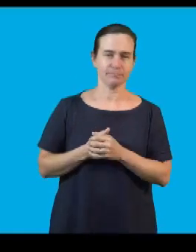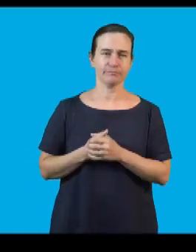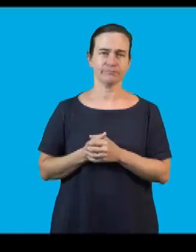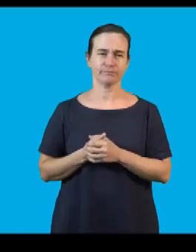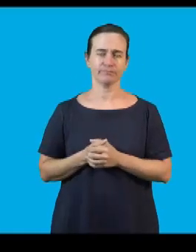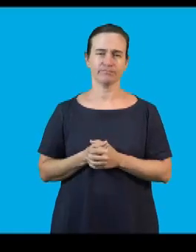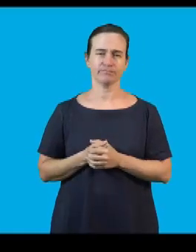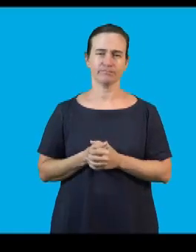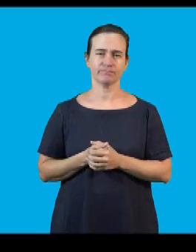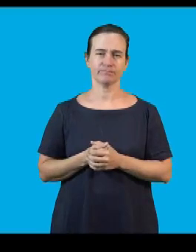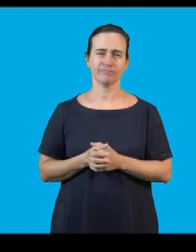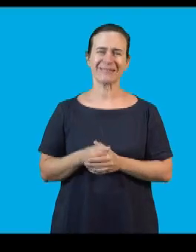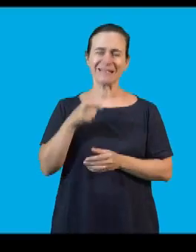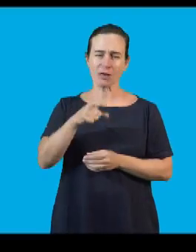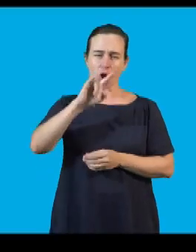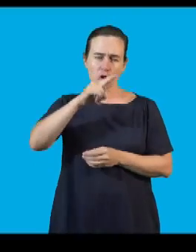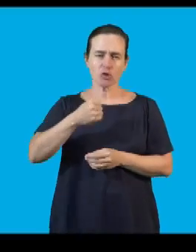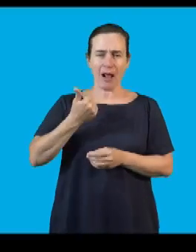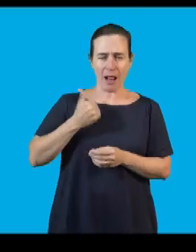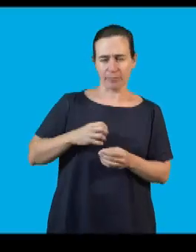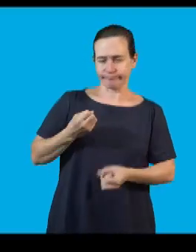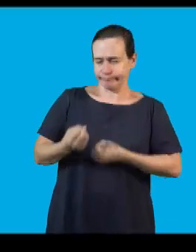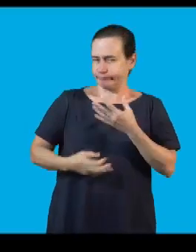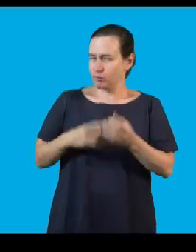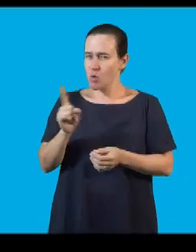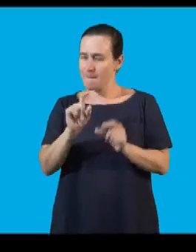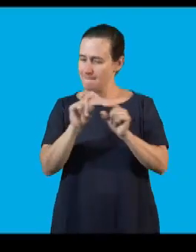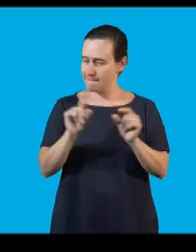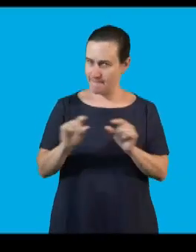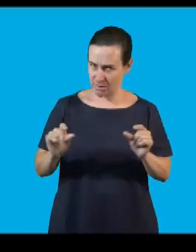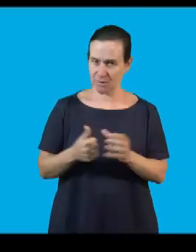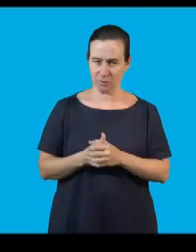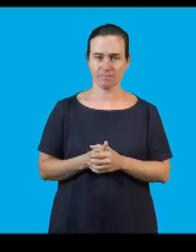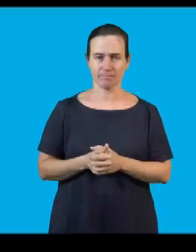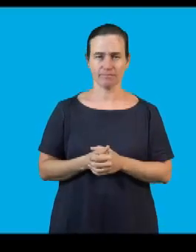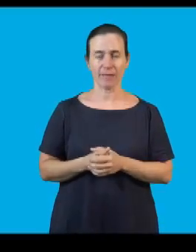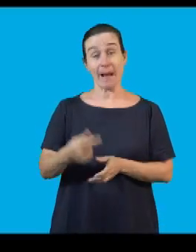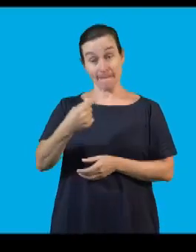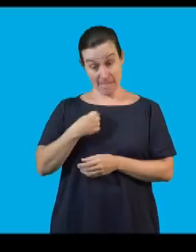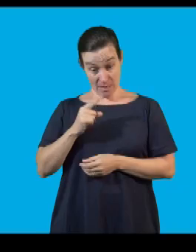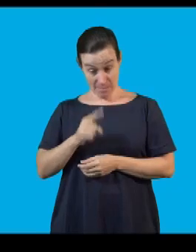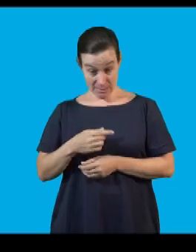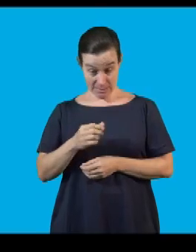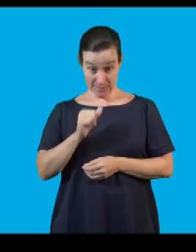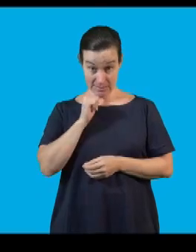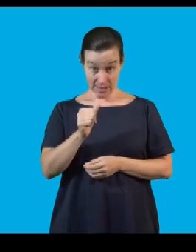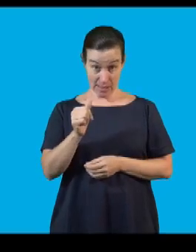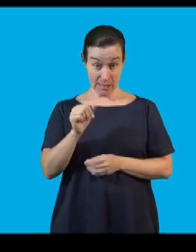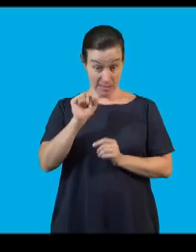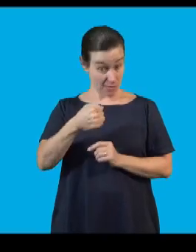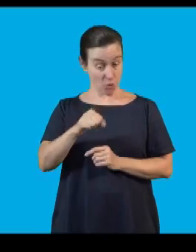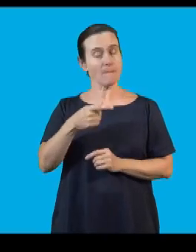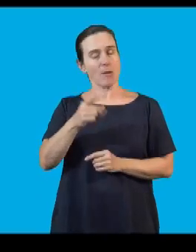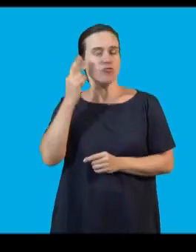what comment is this cartoonist making? What is it trying to convey, okay? And remember, you have to give a reason for